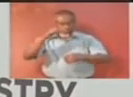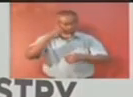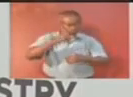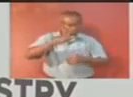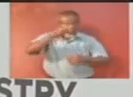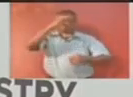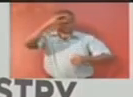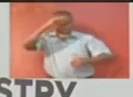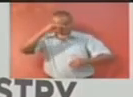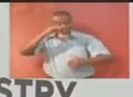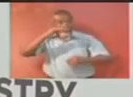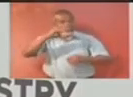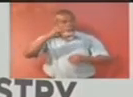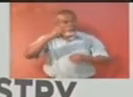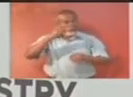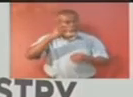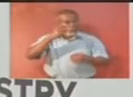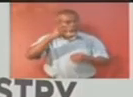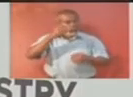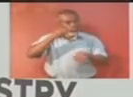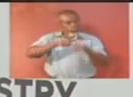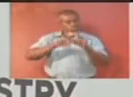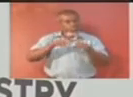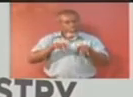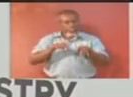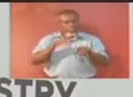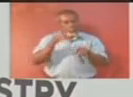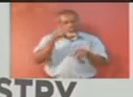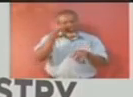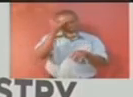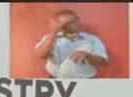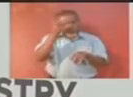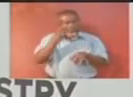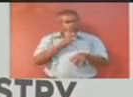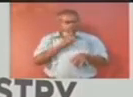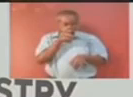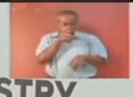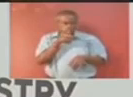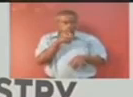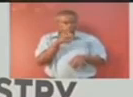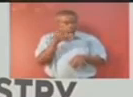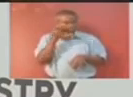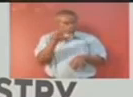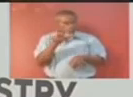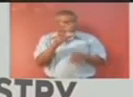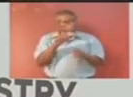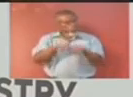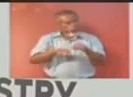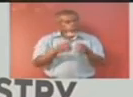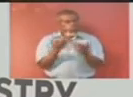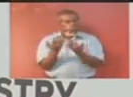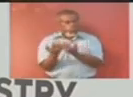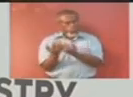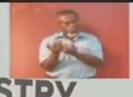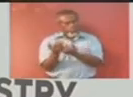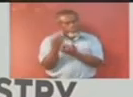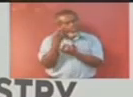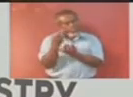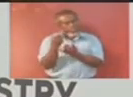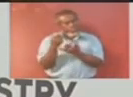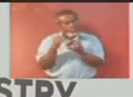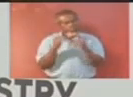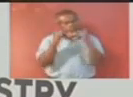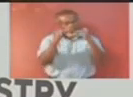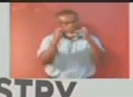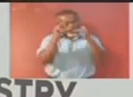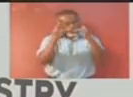of thousands in phase 3. So they're still in phase 3, and we await the outcome of the phase 3